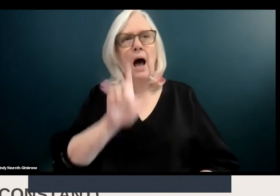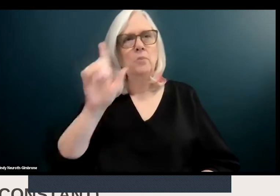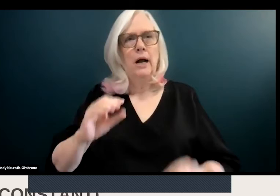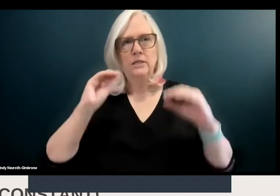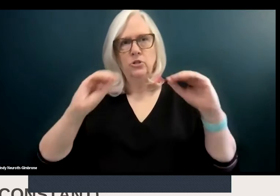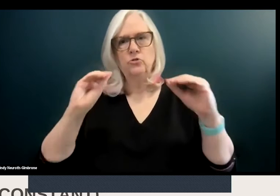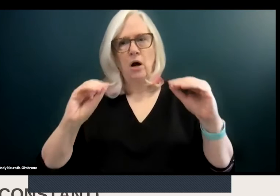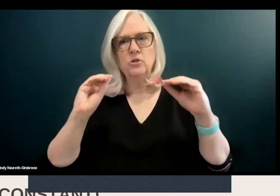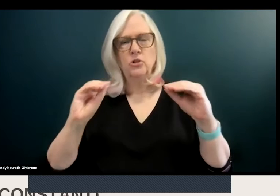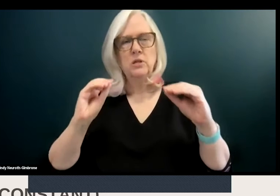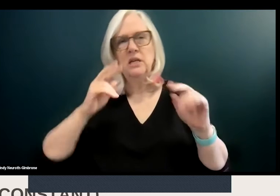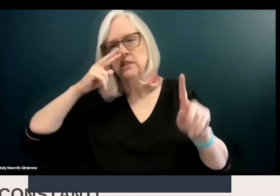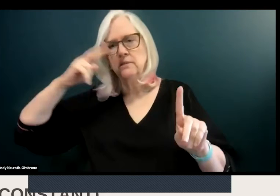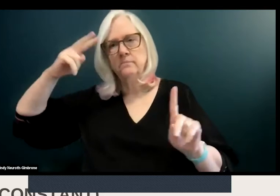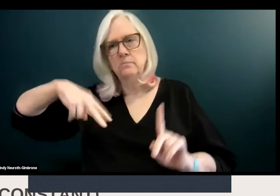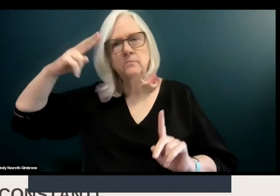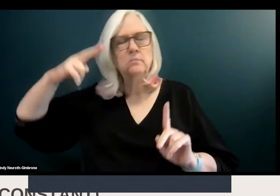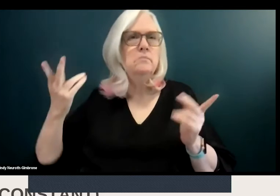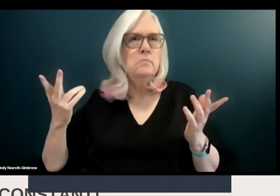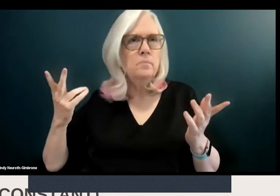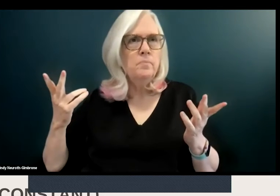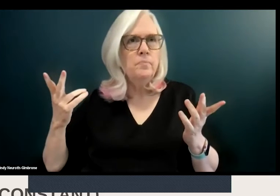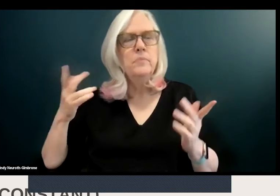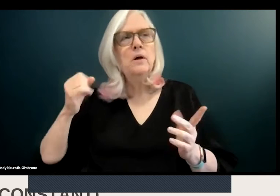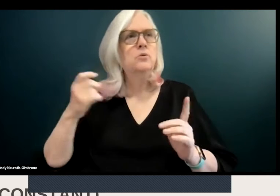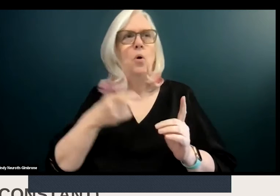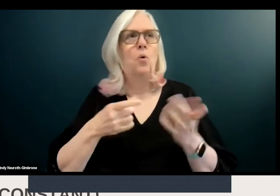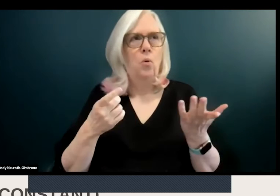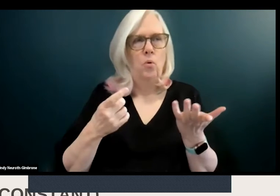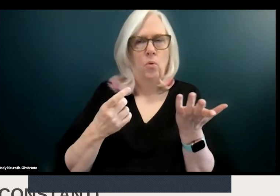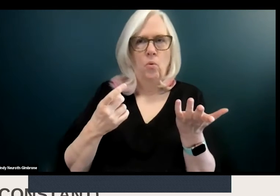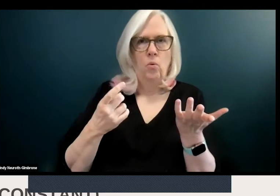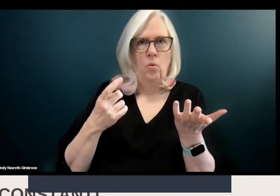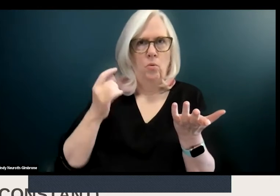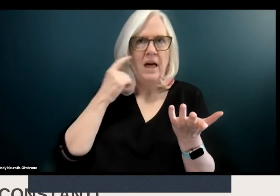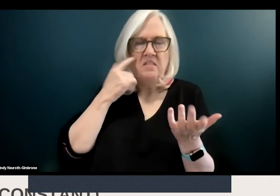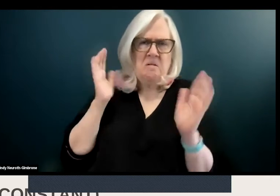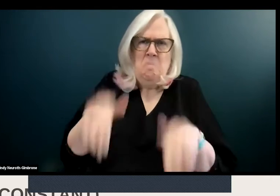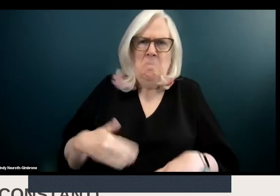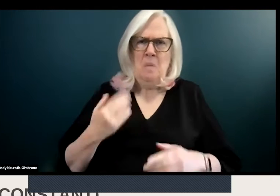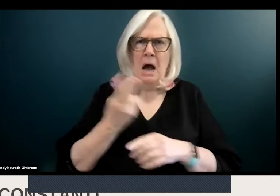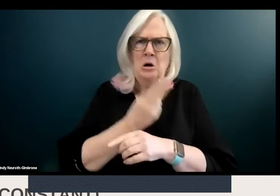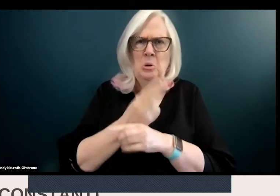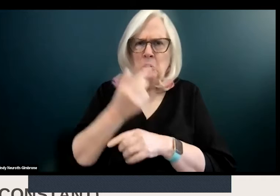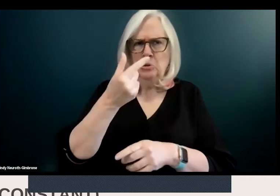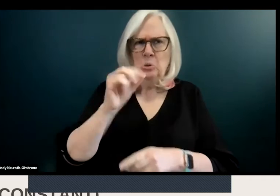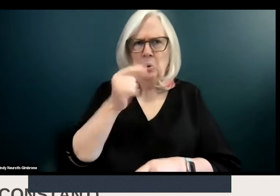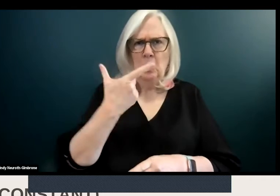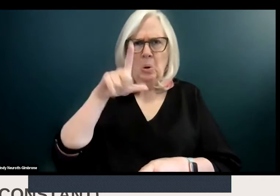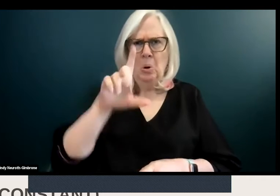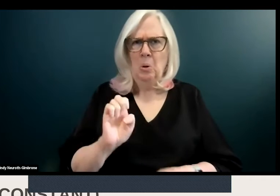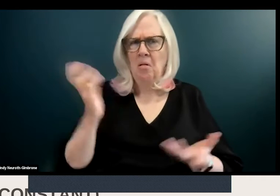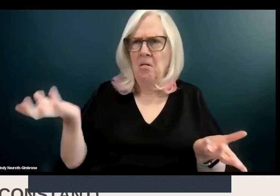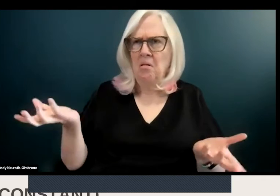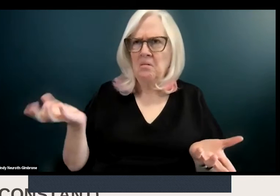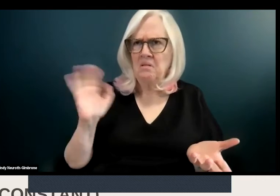They can use Google, right? You can just Google this. Well, that's great. But there are other ways to research than just Googling and